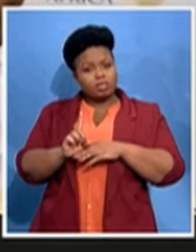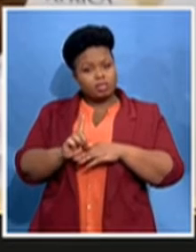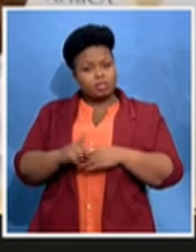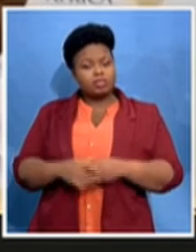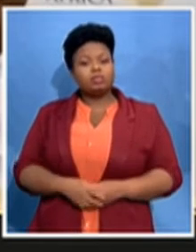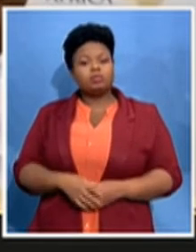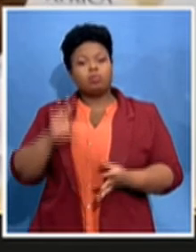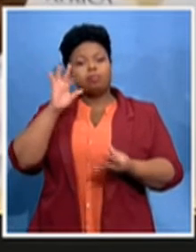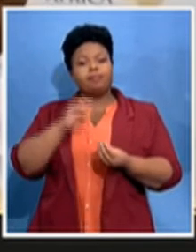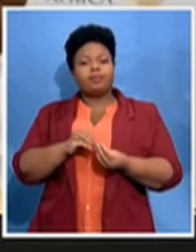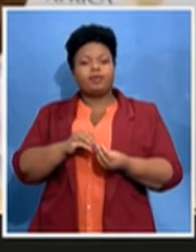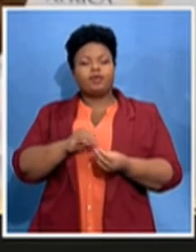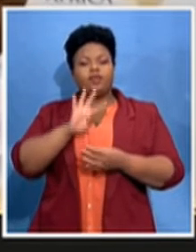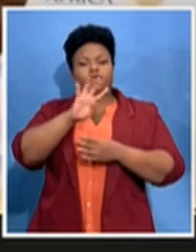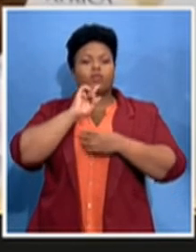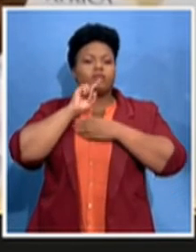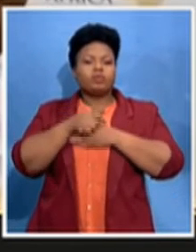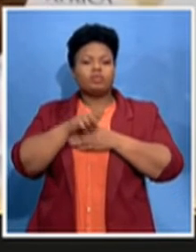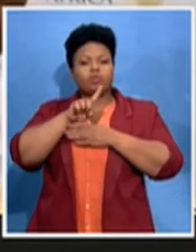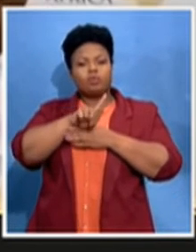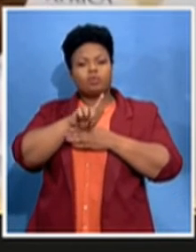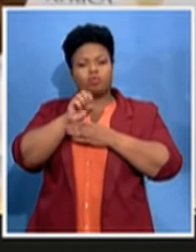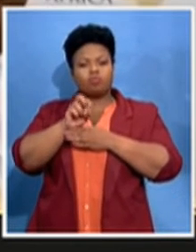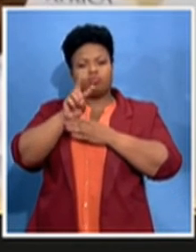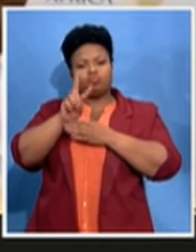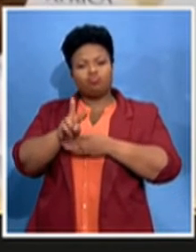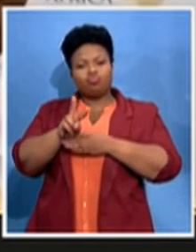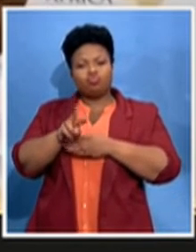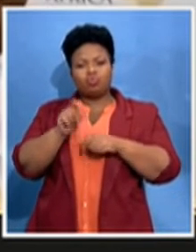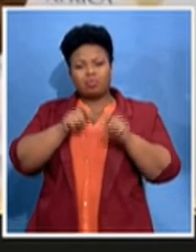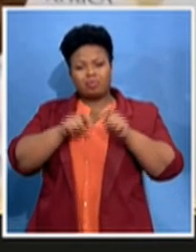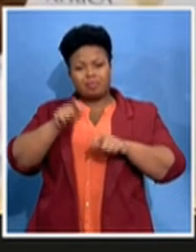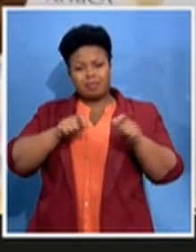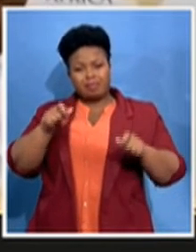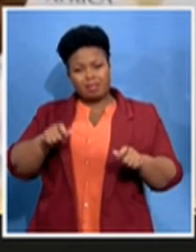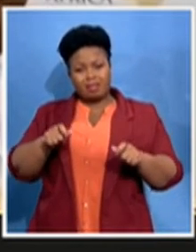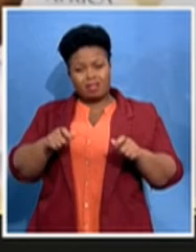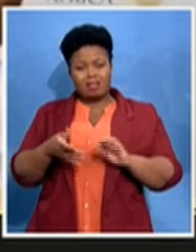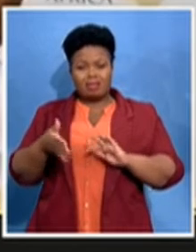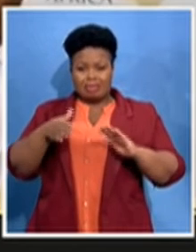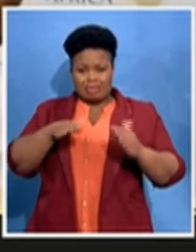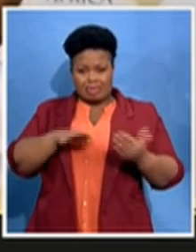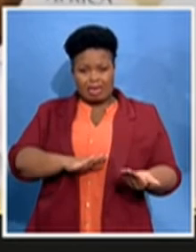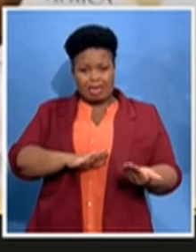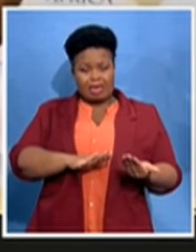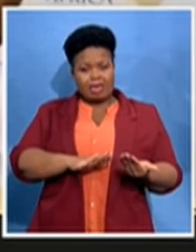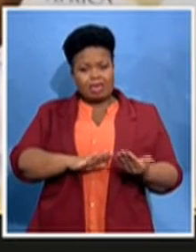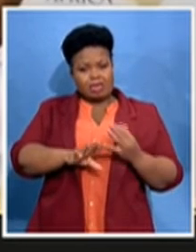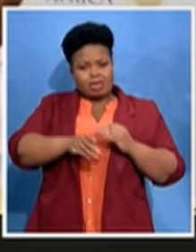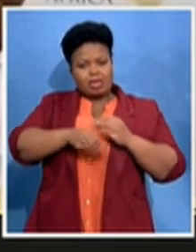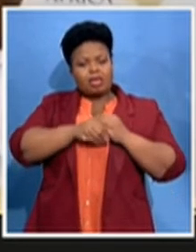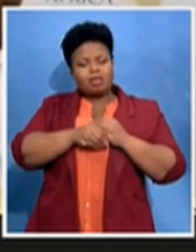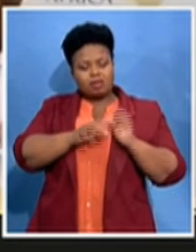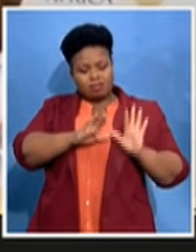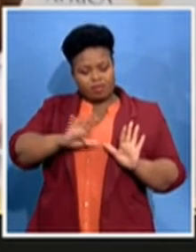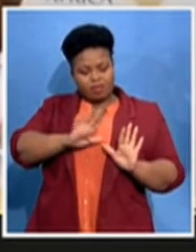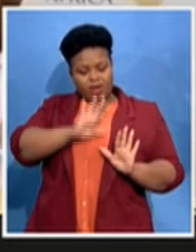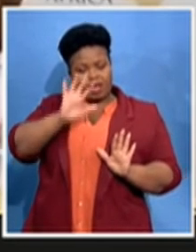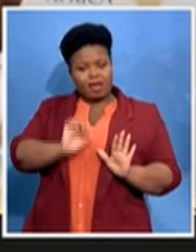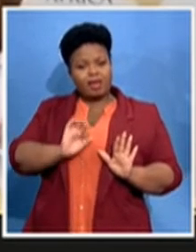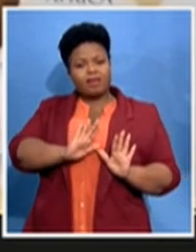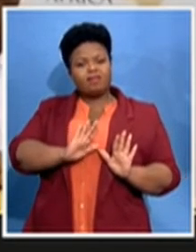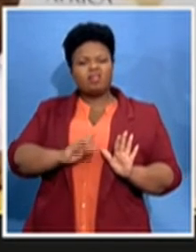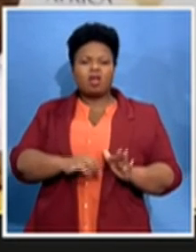4,102 new deaths were recorded across the continent. And that also represents 28%